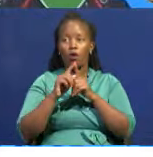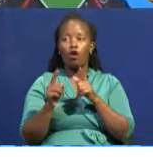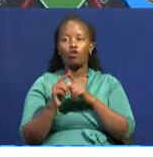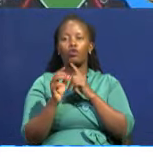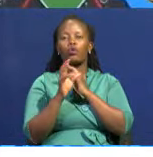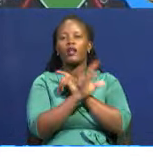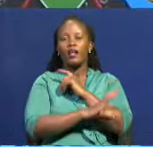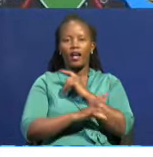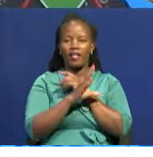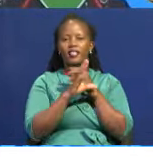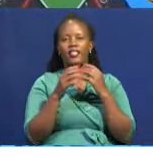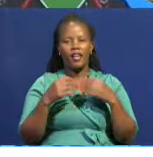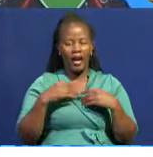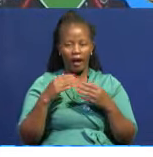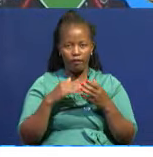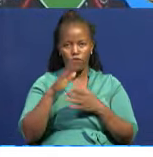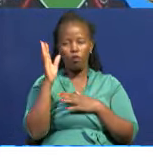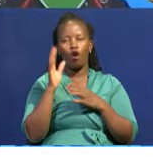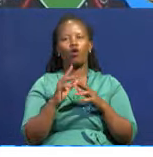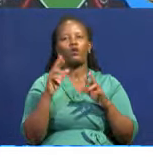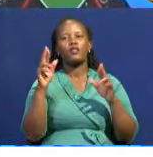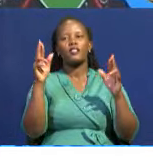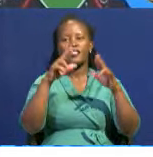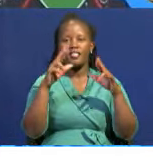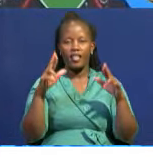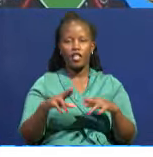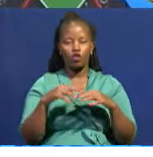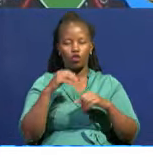received more international scholarships,